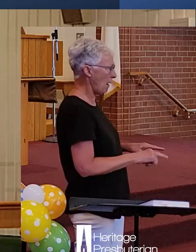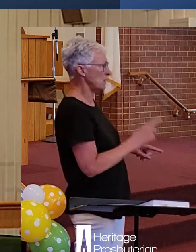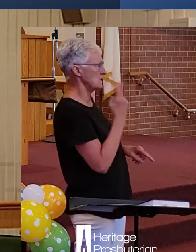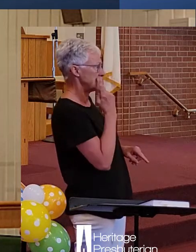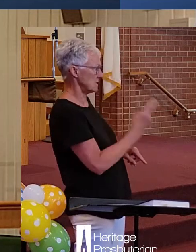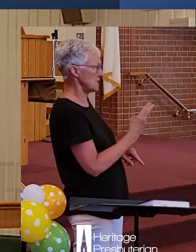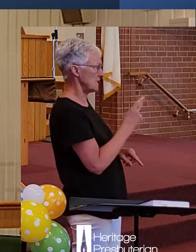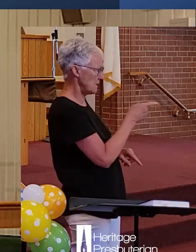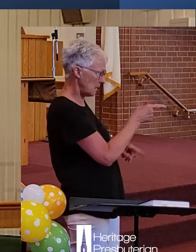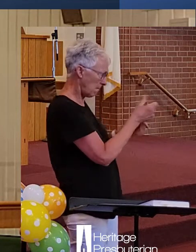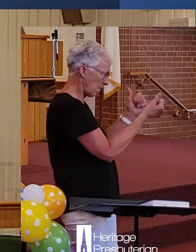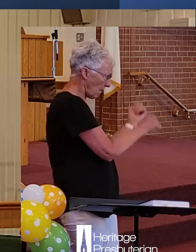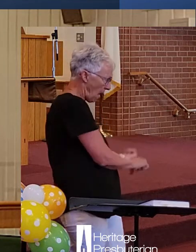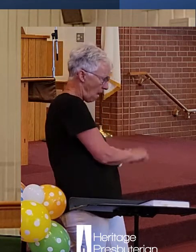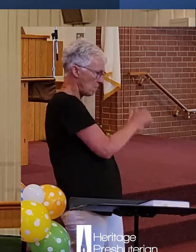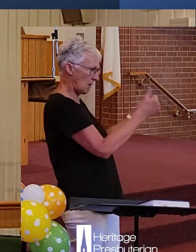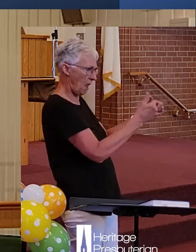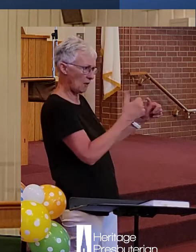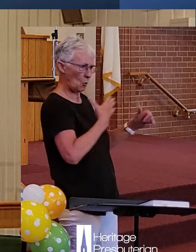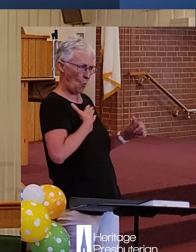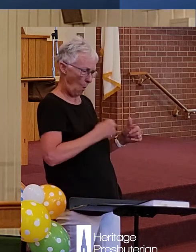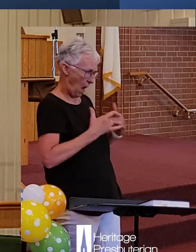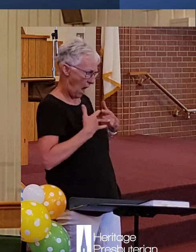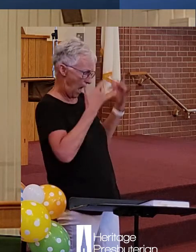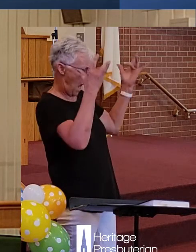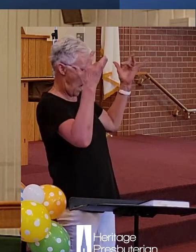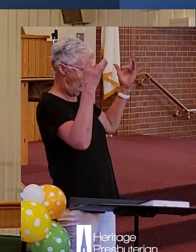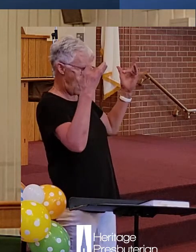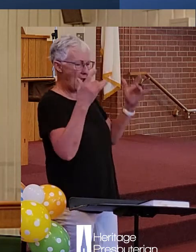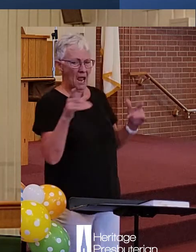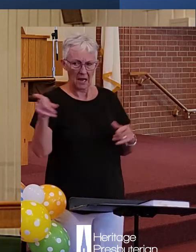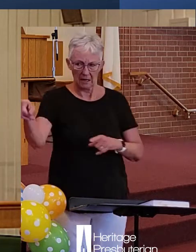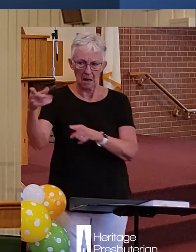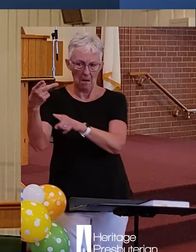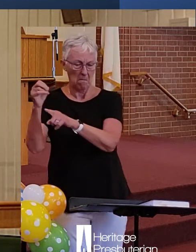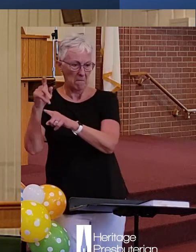Peter responds, "You are the Christ."